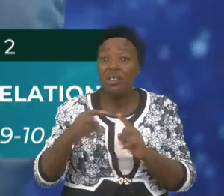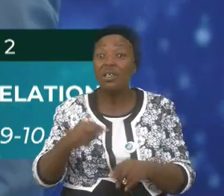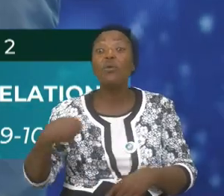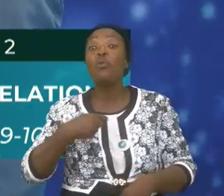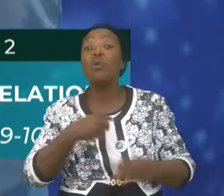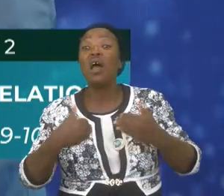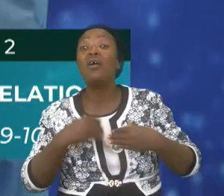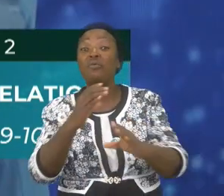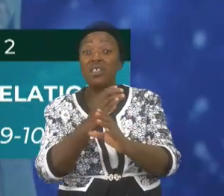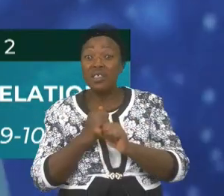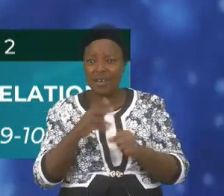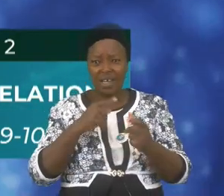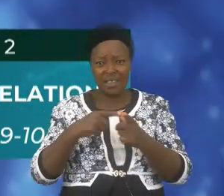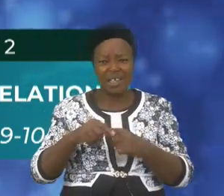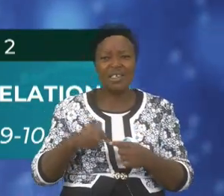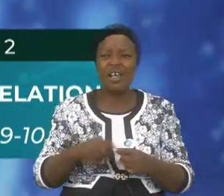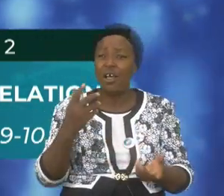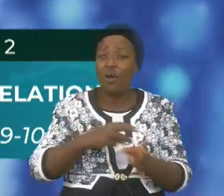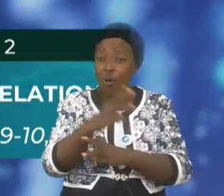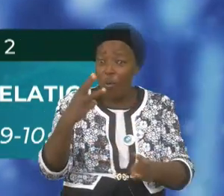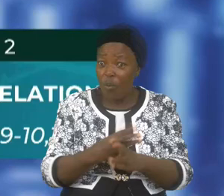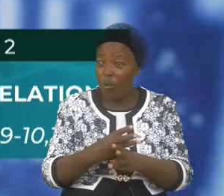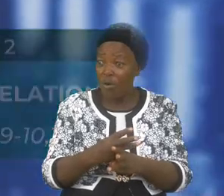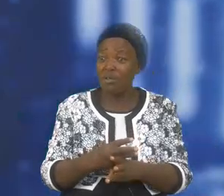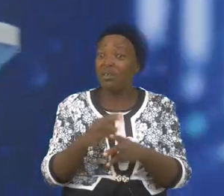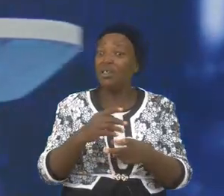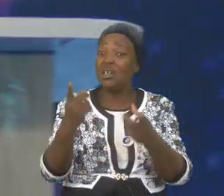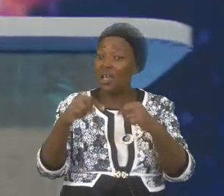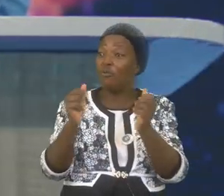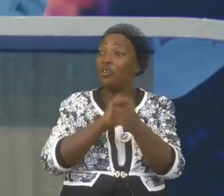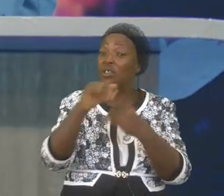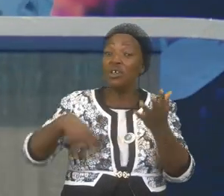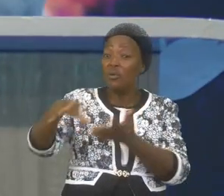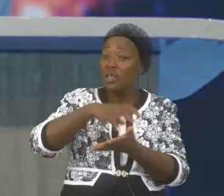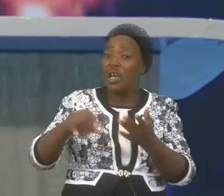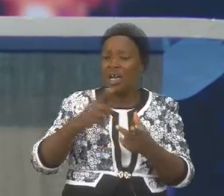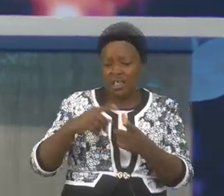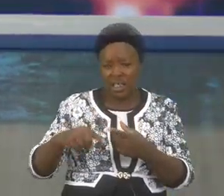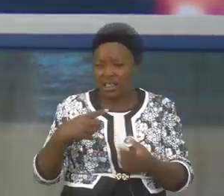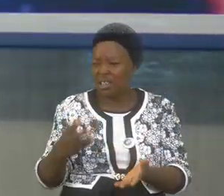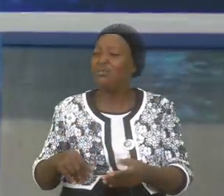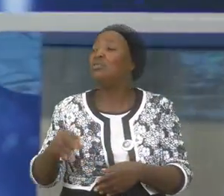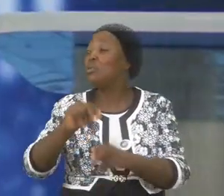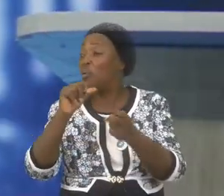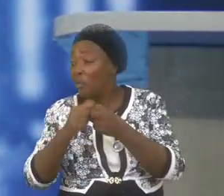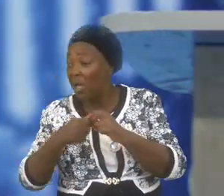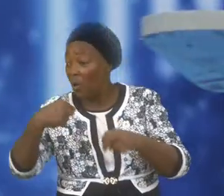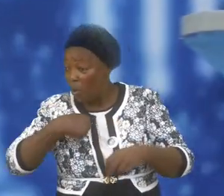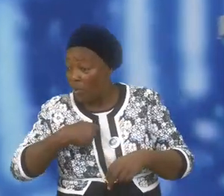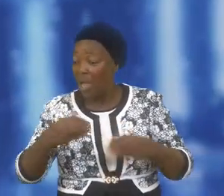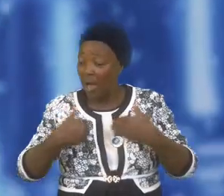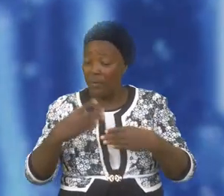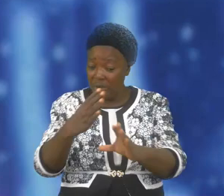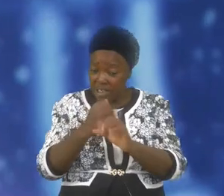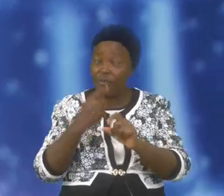conviction that this is the truth. Again with the confidence that this is what God